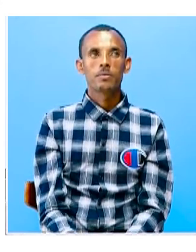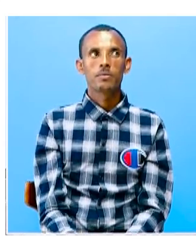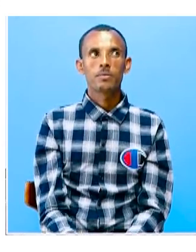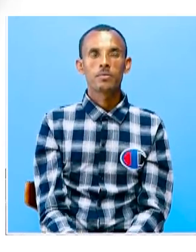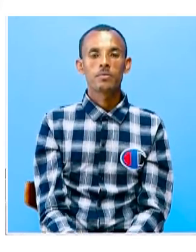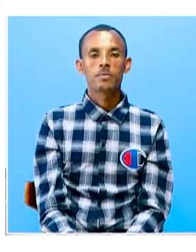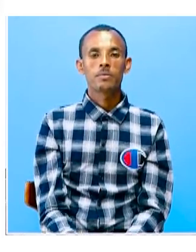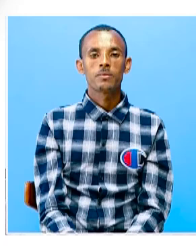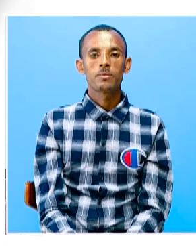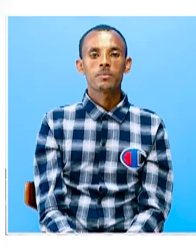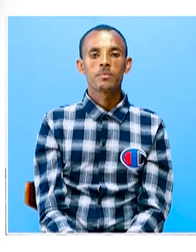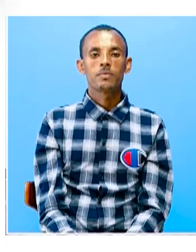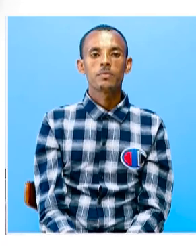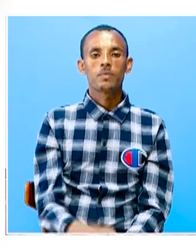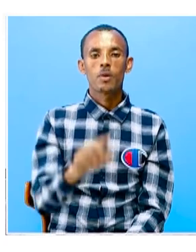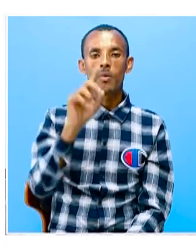1.